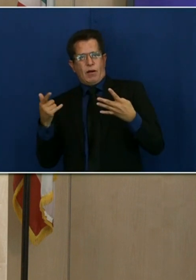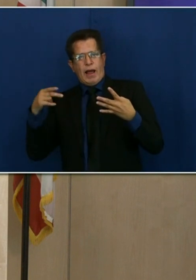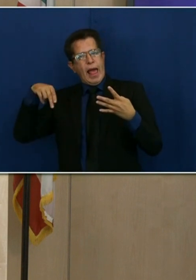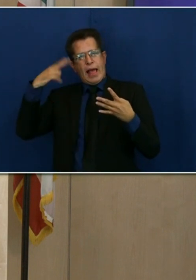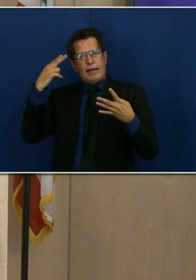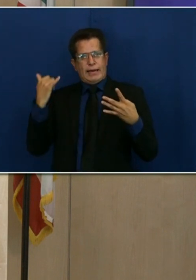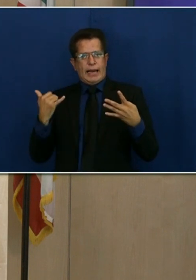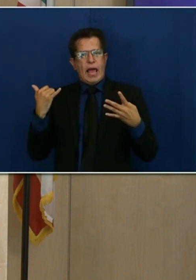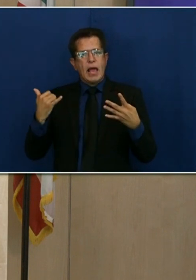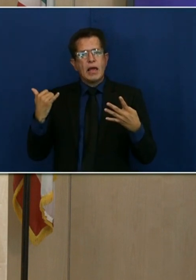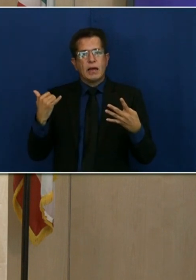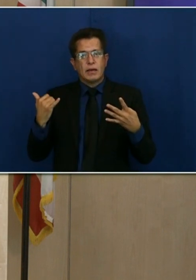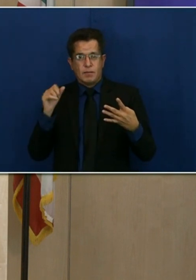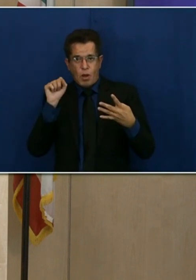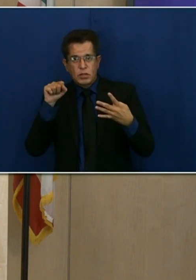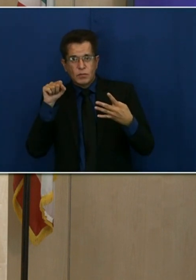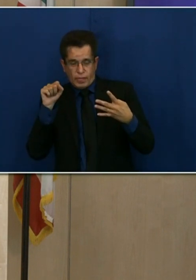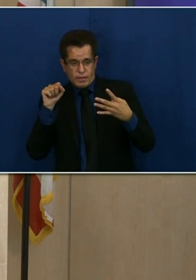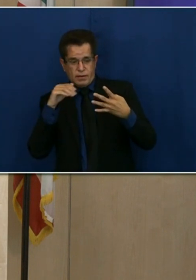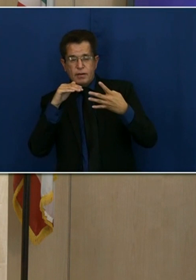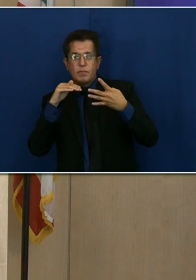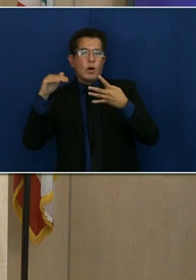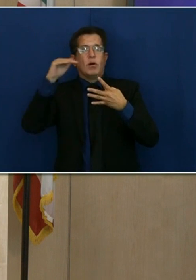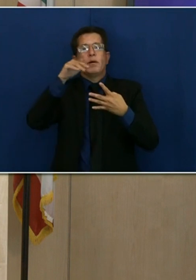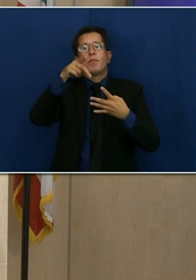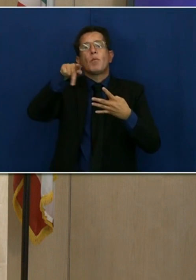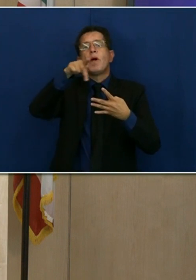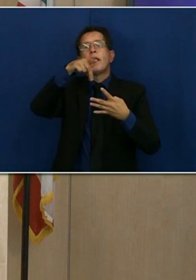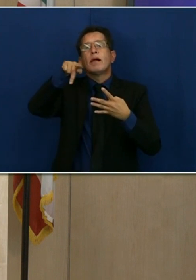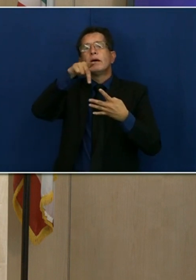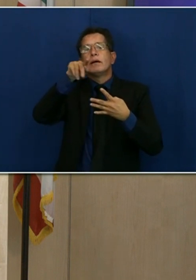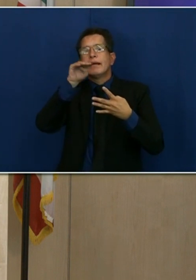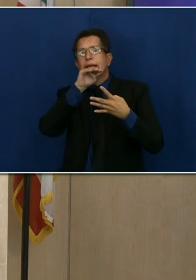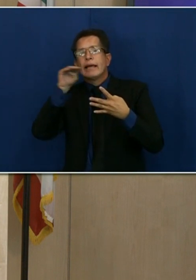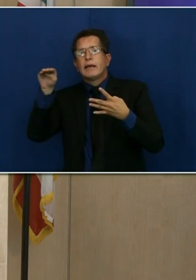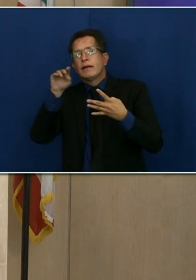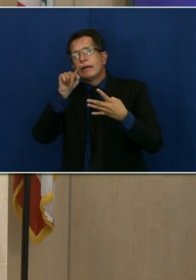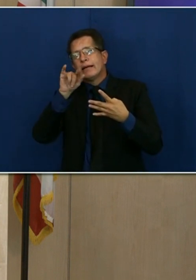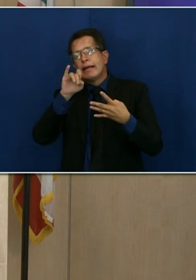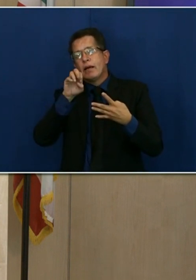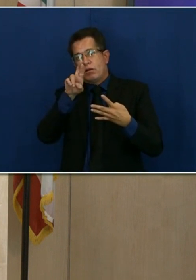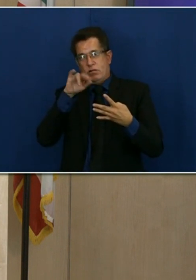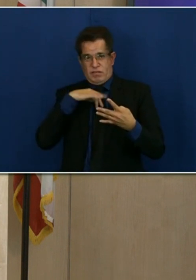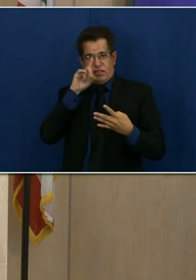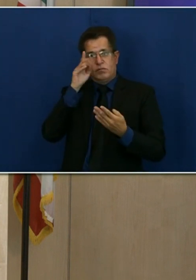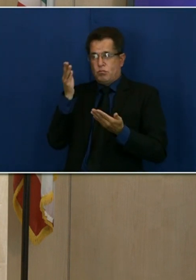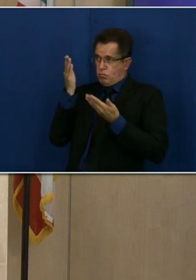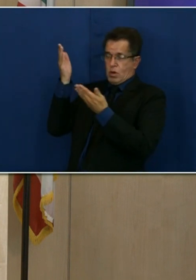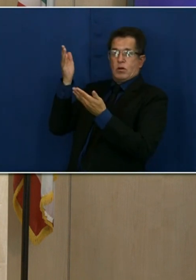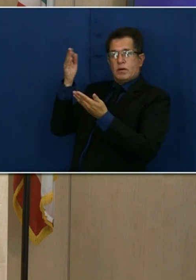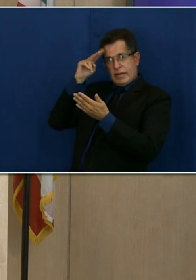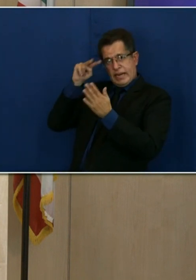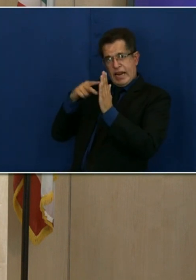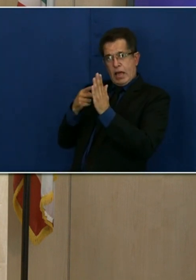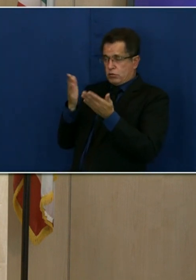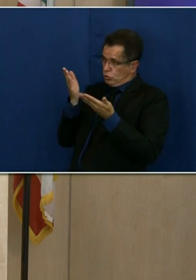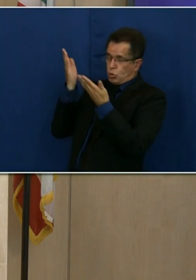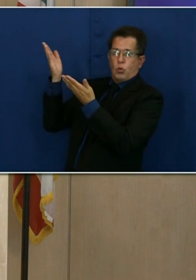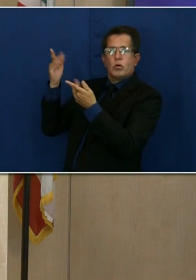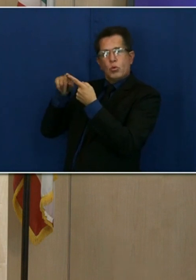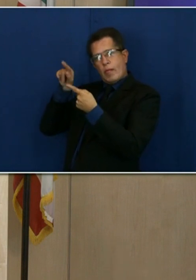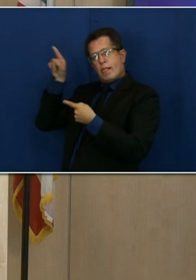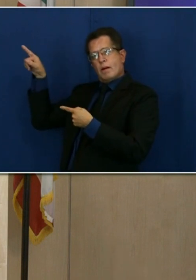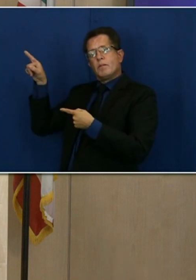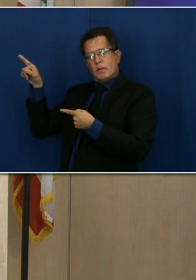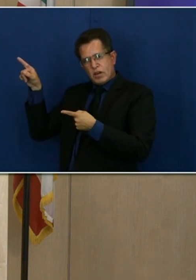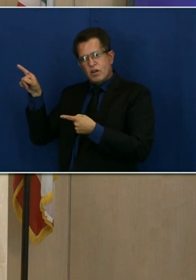today, which has us placed in the purple tier, we submit an intent for adjudication so that we